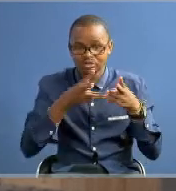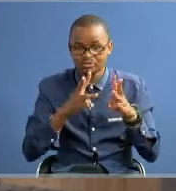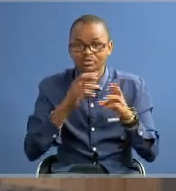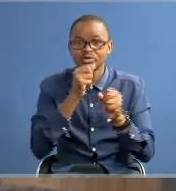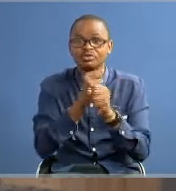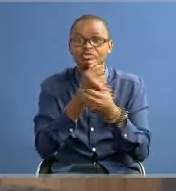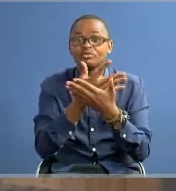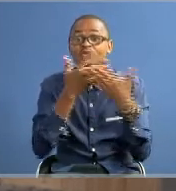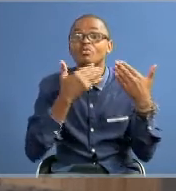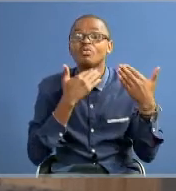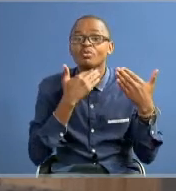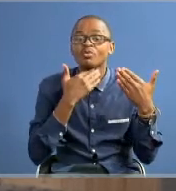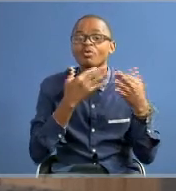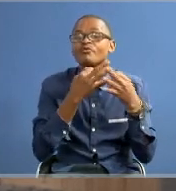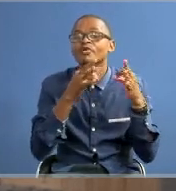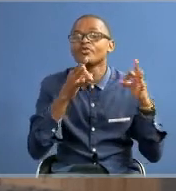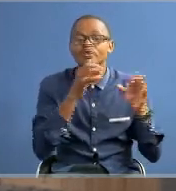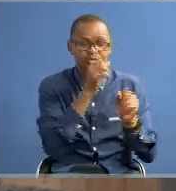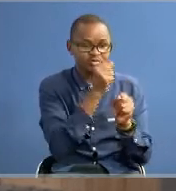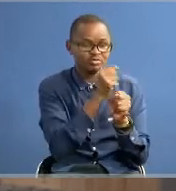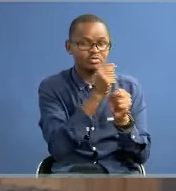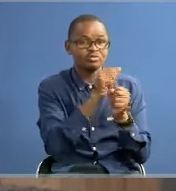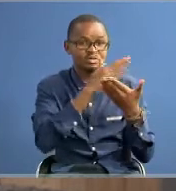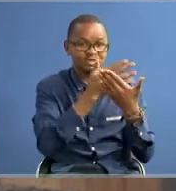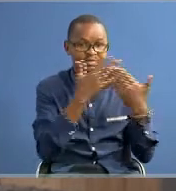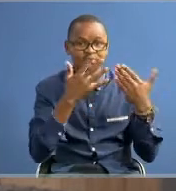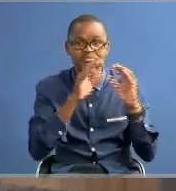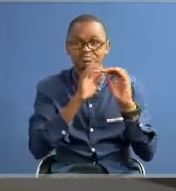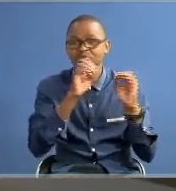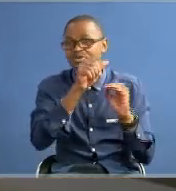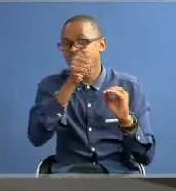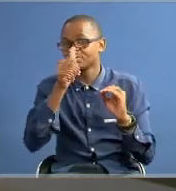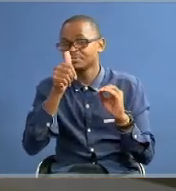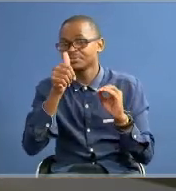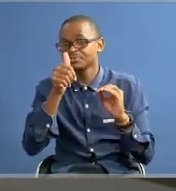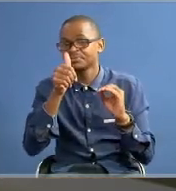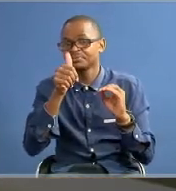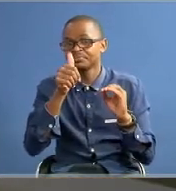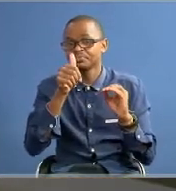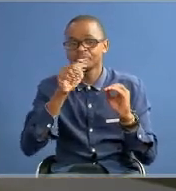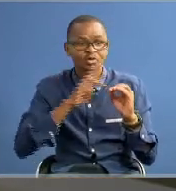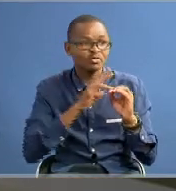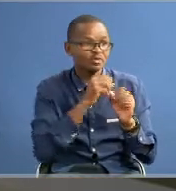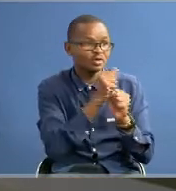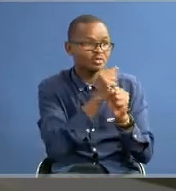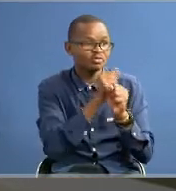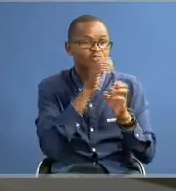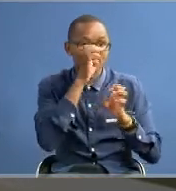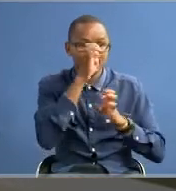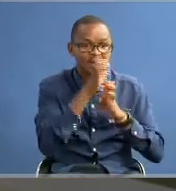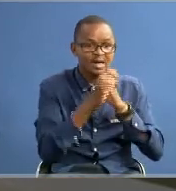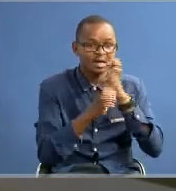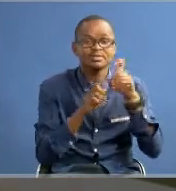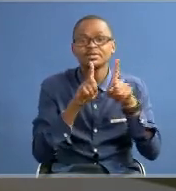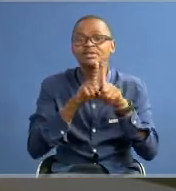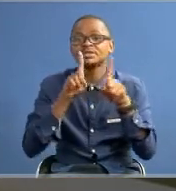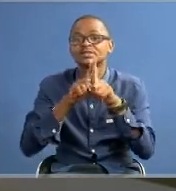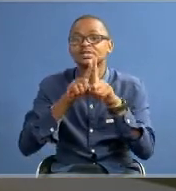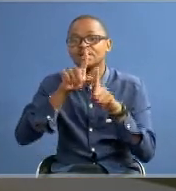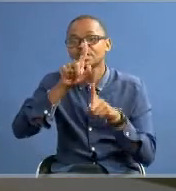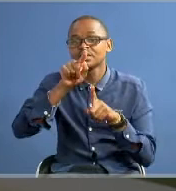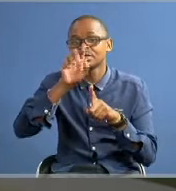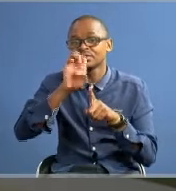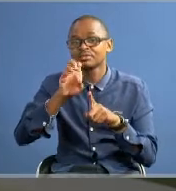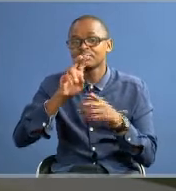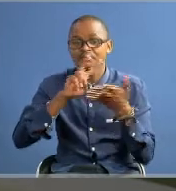things. We just wanted to have freedom to create something that no one else is creating. As Black Rhino, we're trying to demystify and democratize the tech,